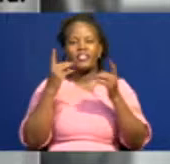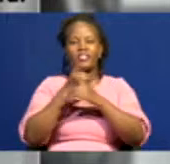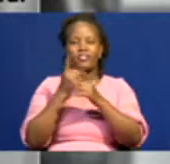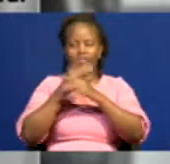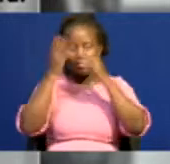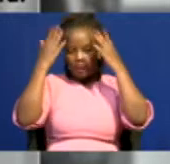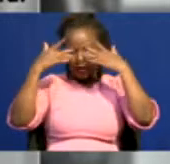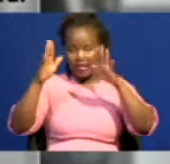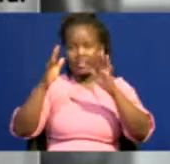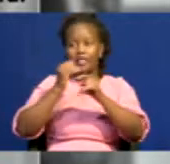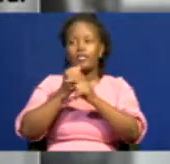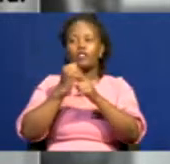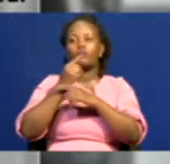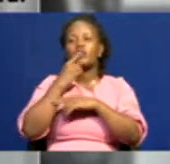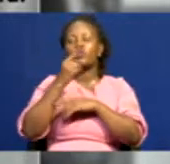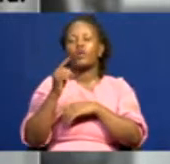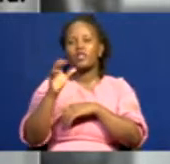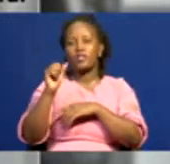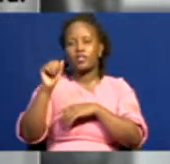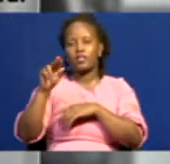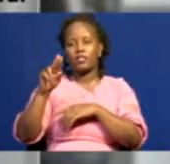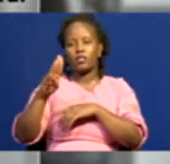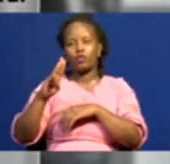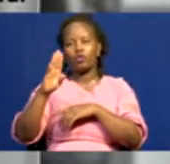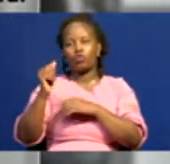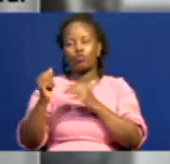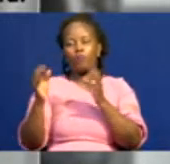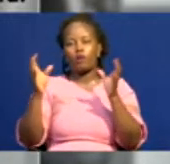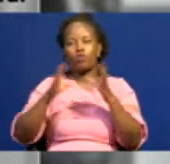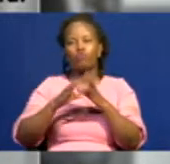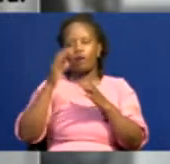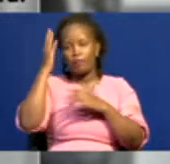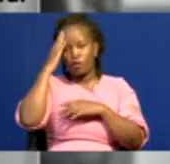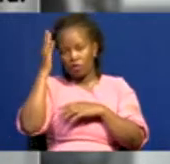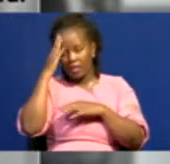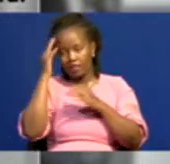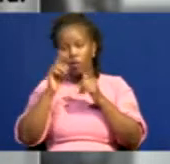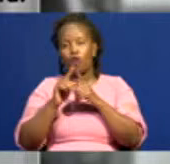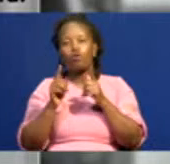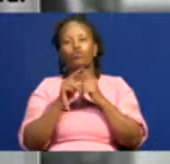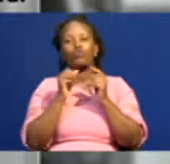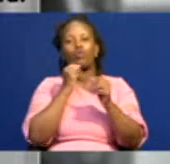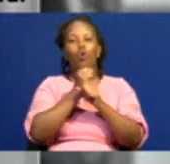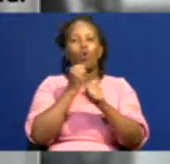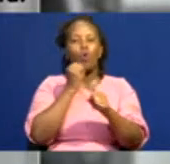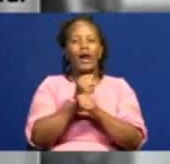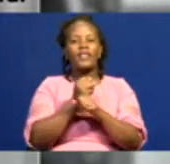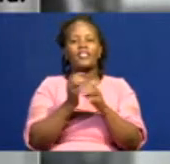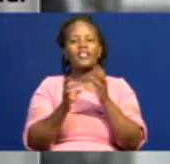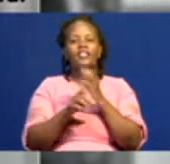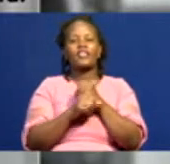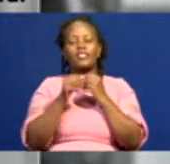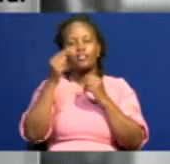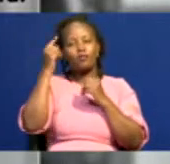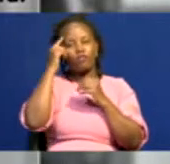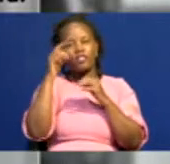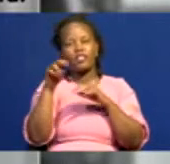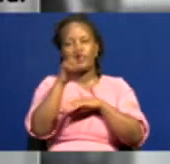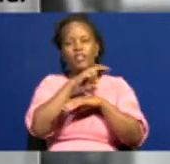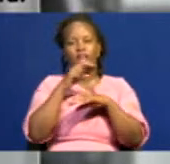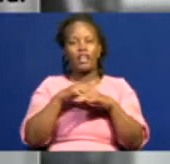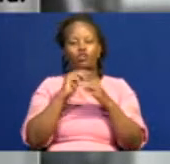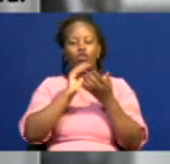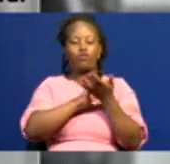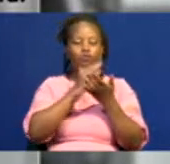recognized and a district for it carved out of Homa Bay District. He serves as a trustee of the National Fund for the Disabled of